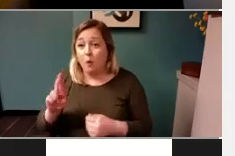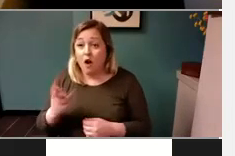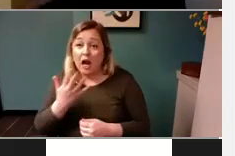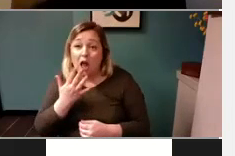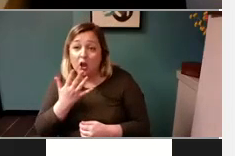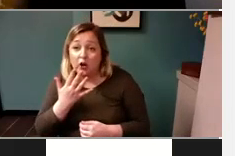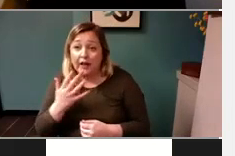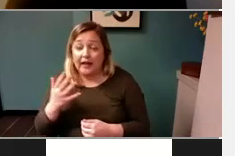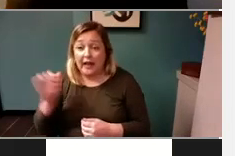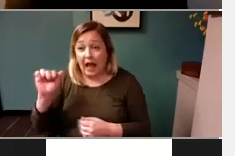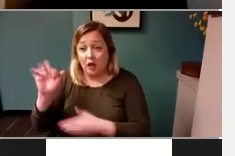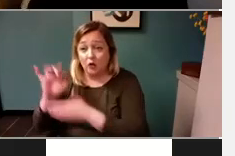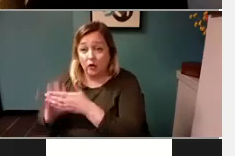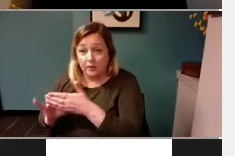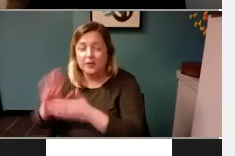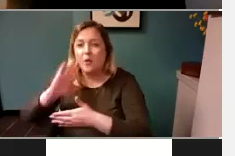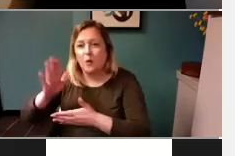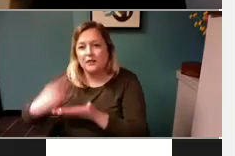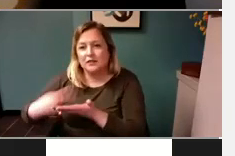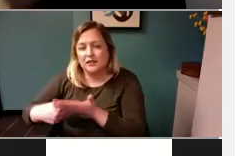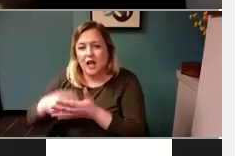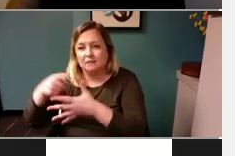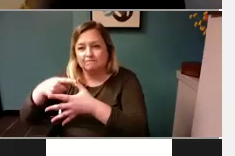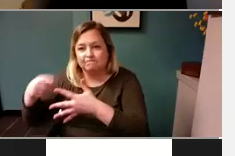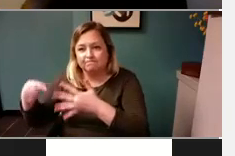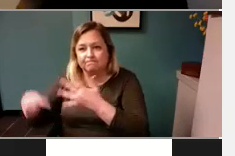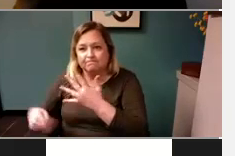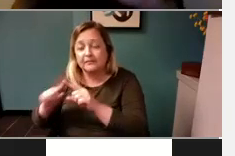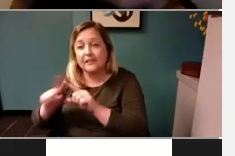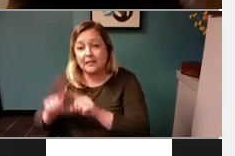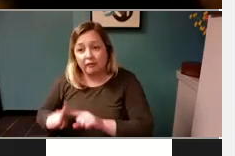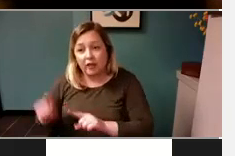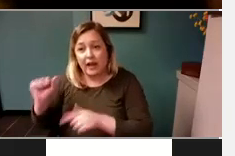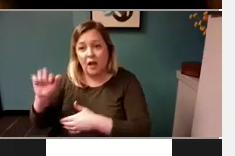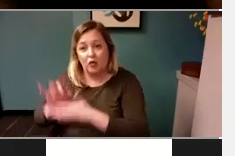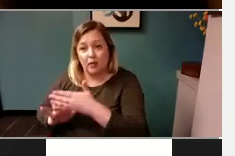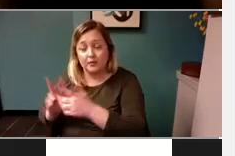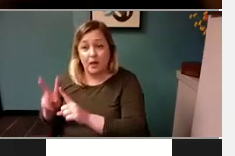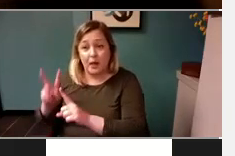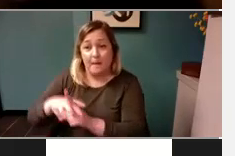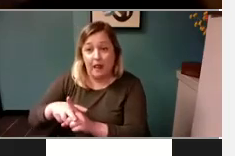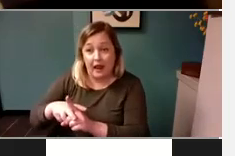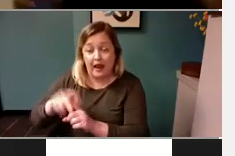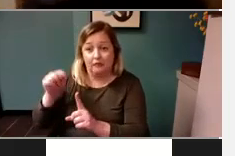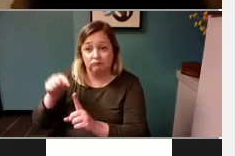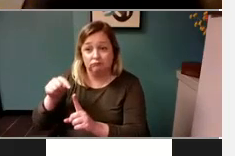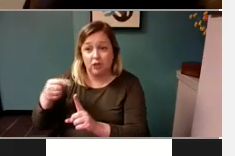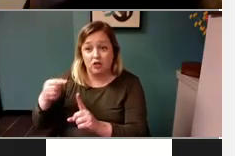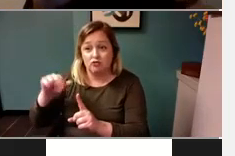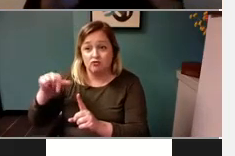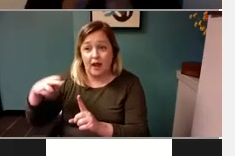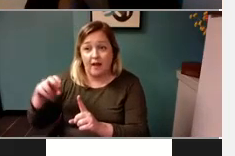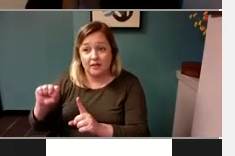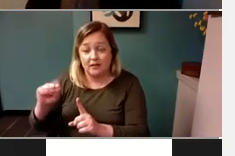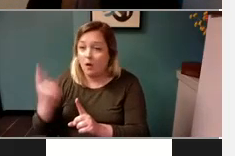talk about such different algorithms that apply on graphs, but always remember at the back of your head that